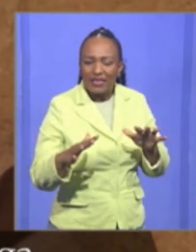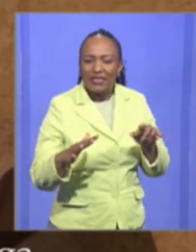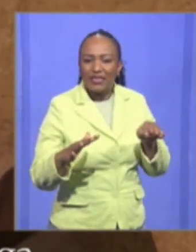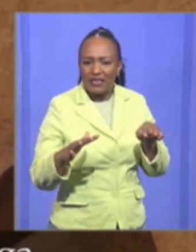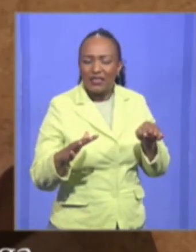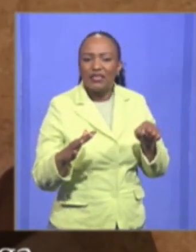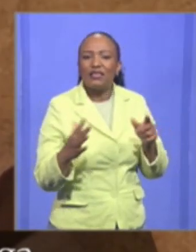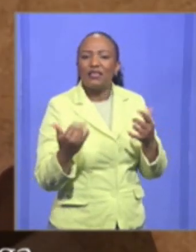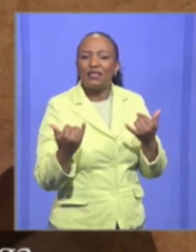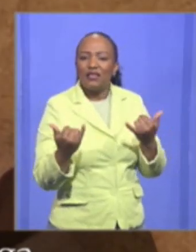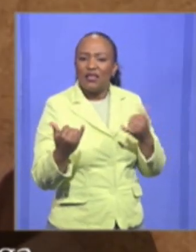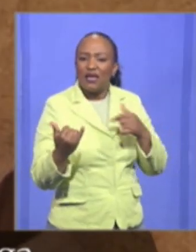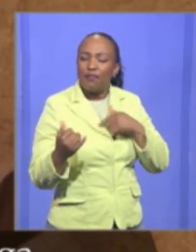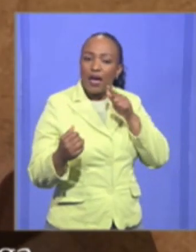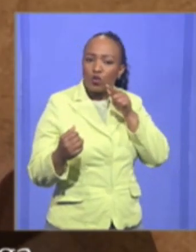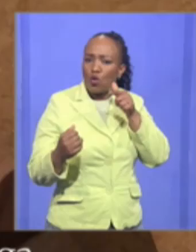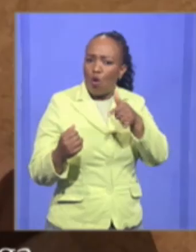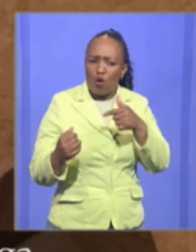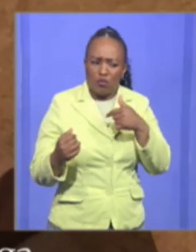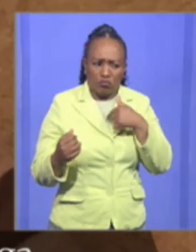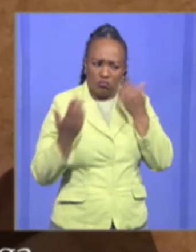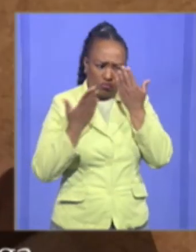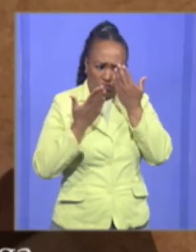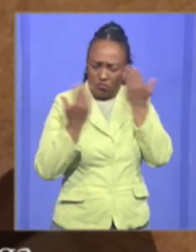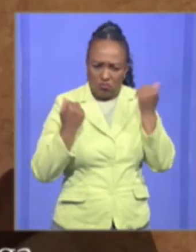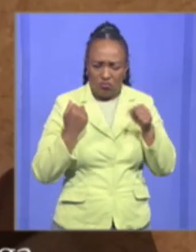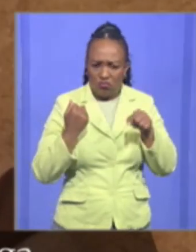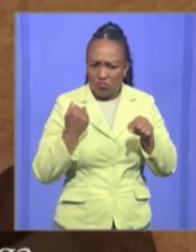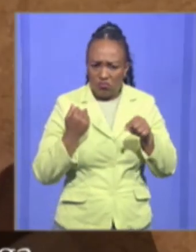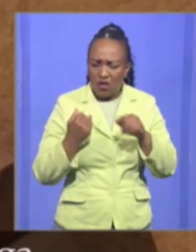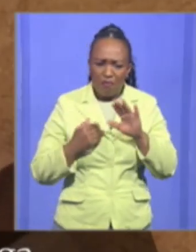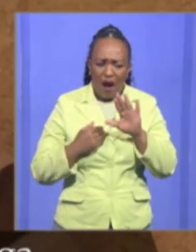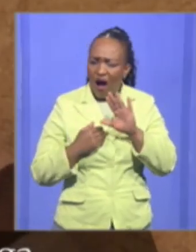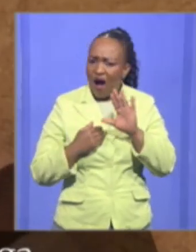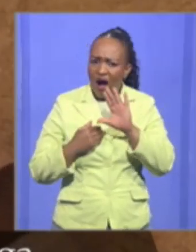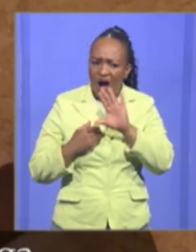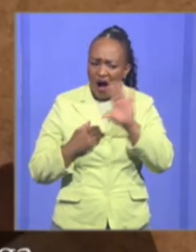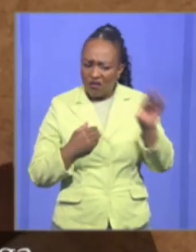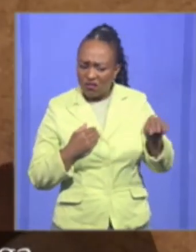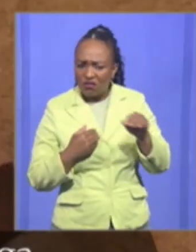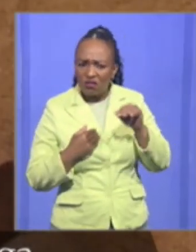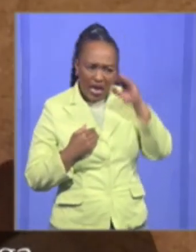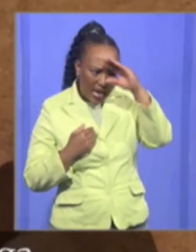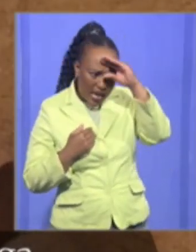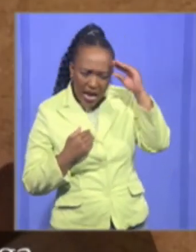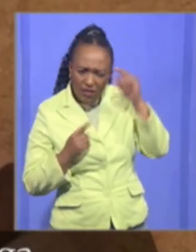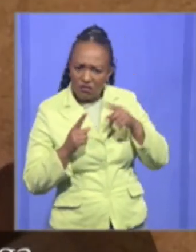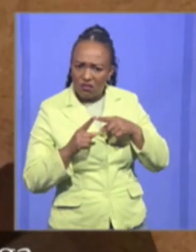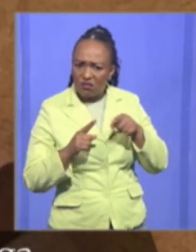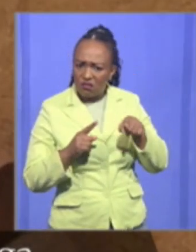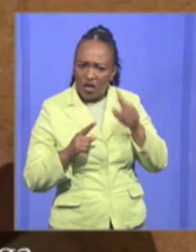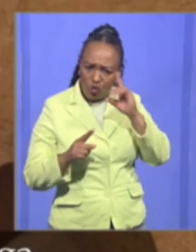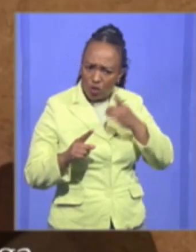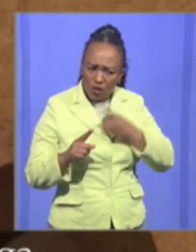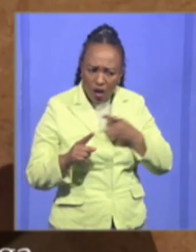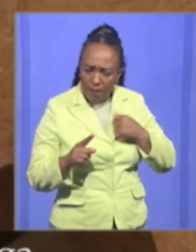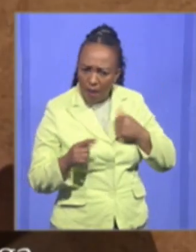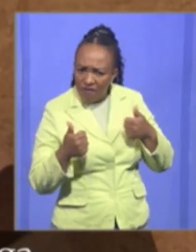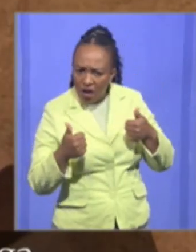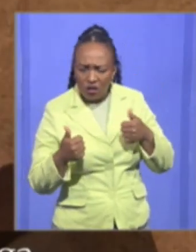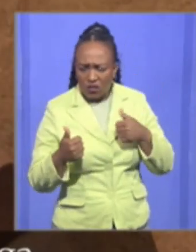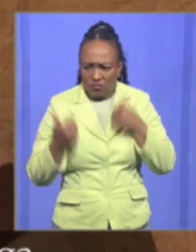operation. I told her I didn't know anything, and I asked the nurse if my daughter and the baby are fine, and she said she doesn't know anything about